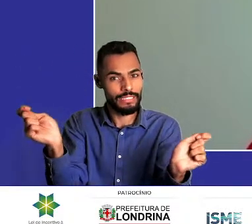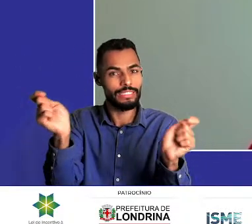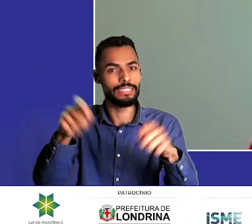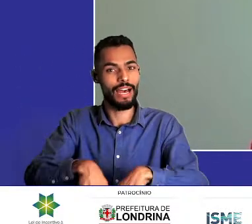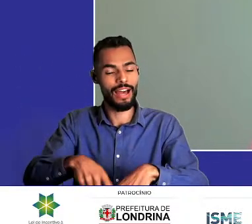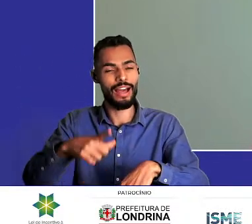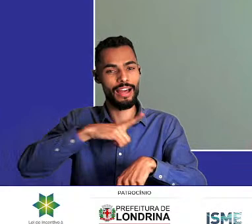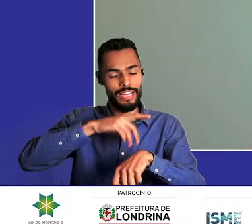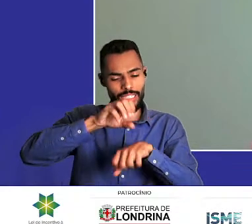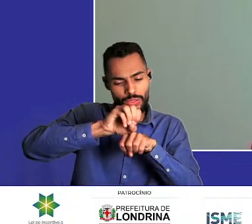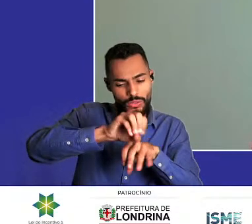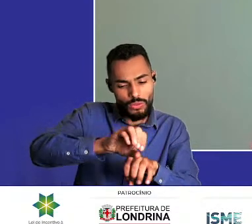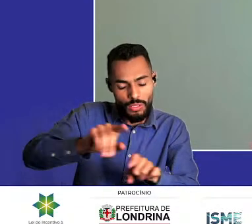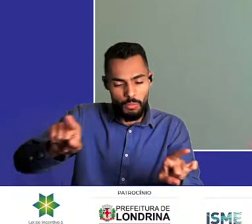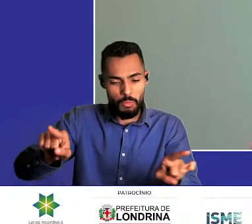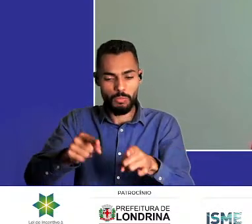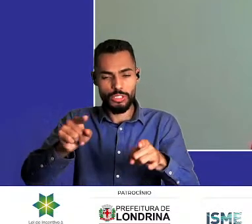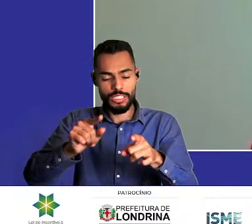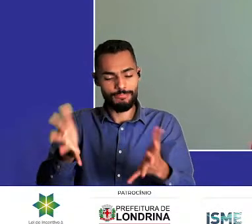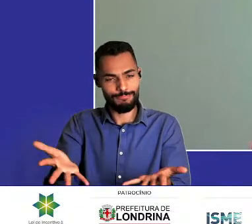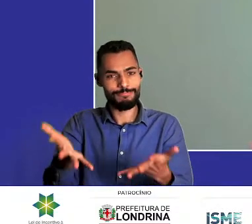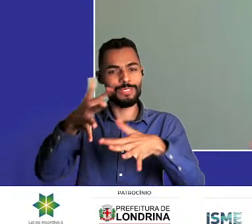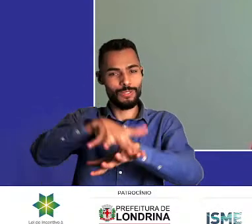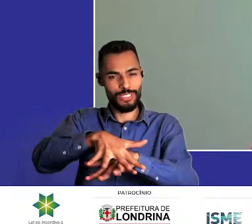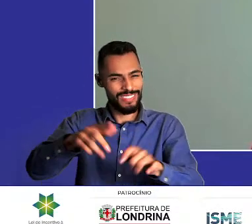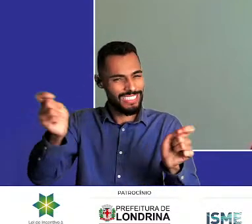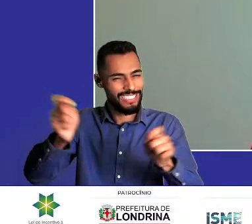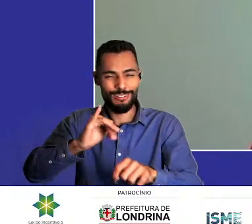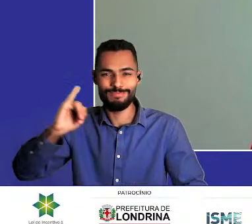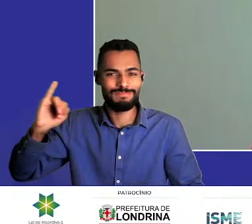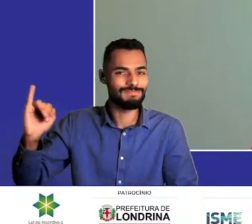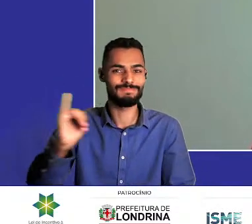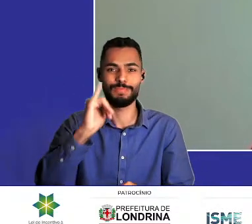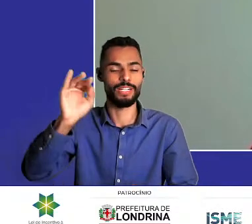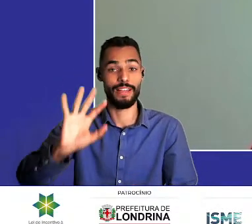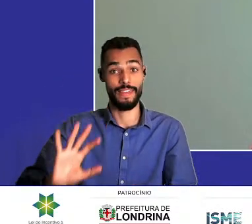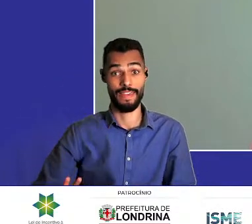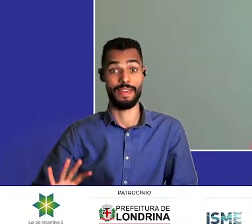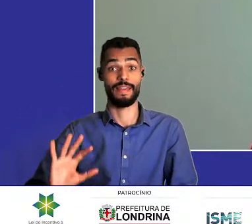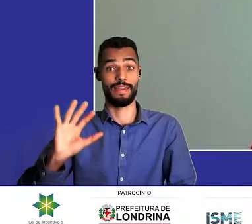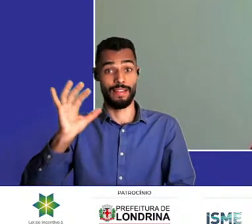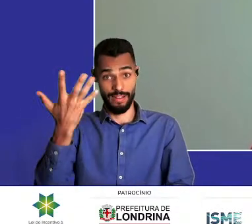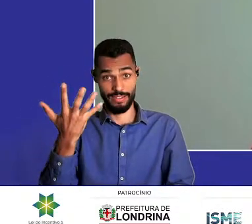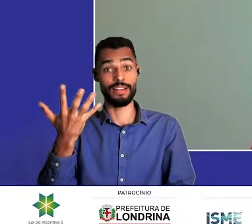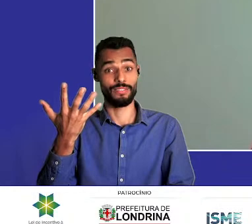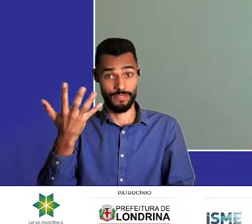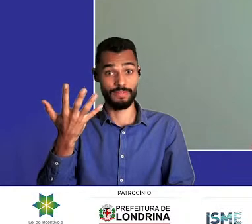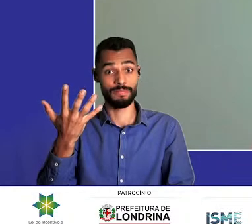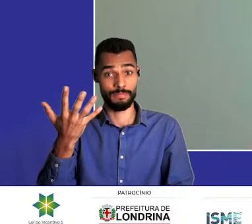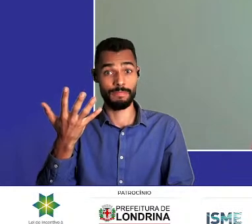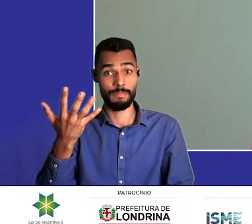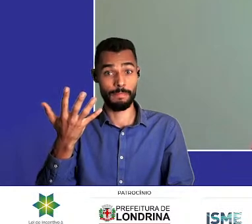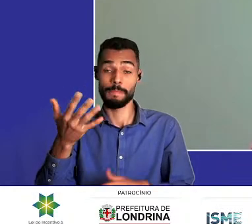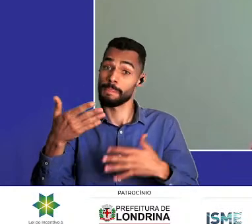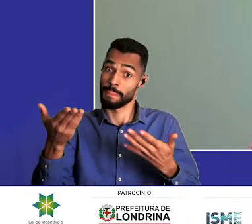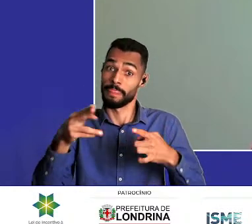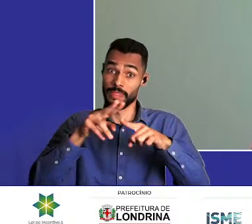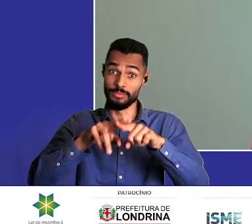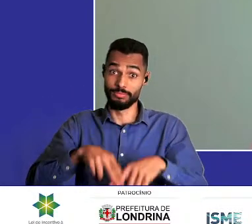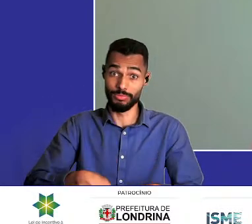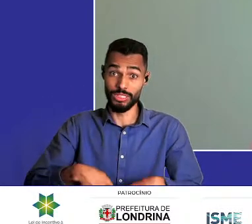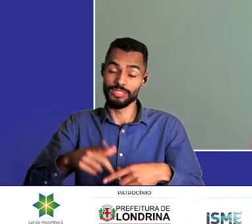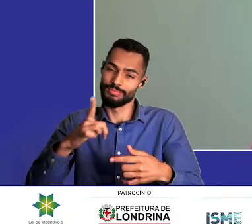so we can celebrate the multiplicity of teaching and learning